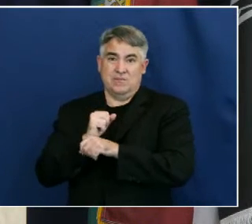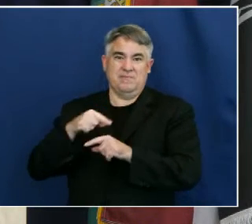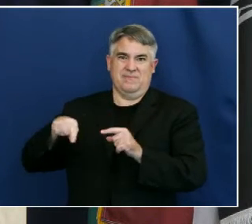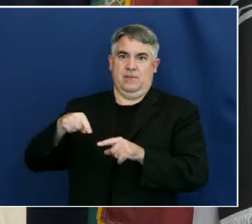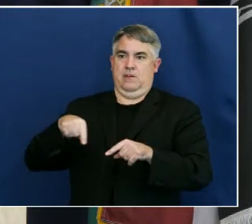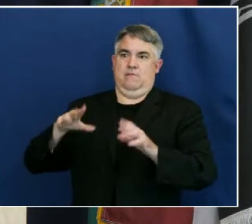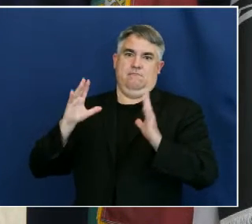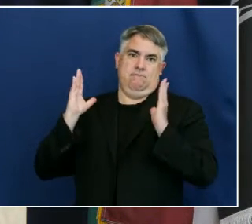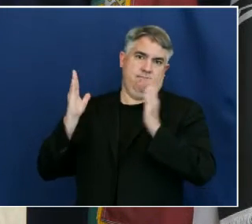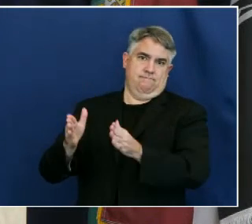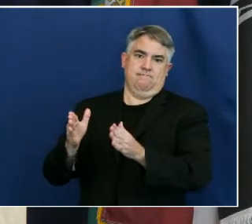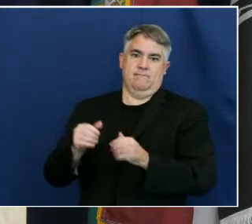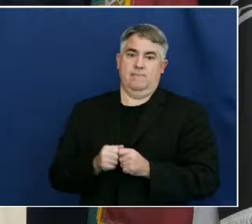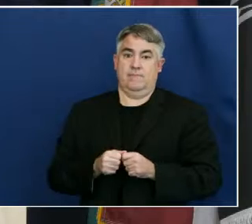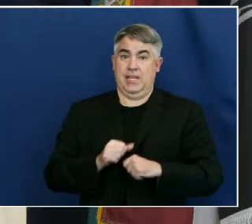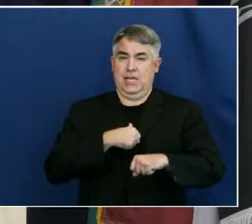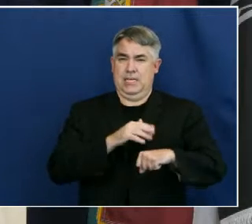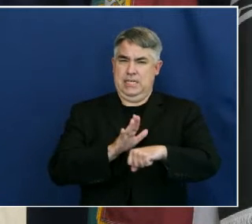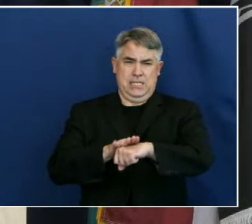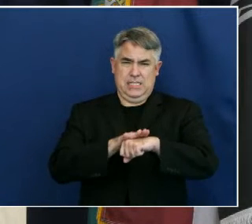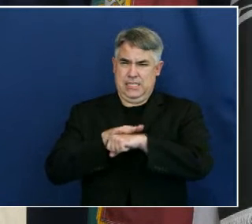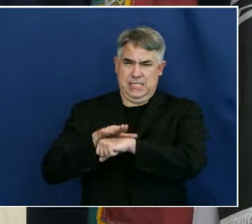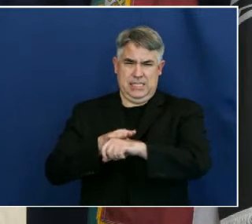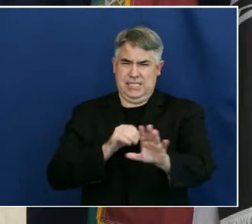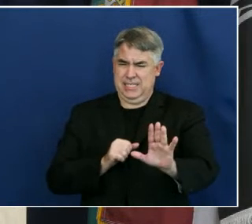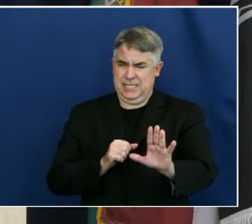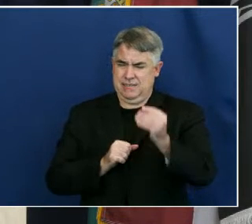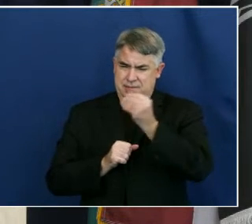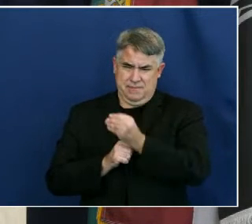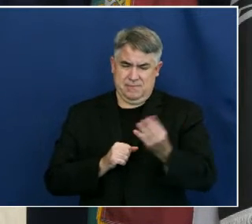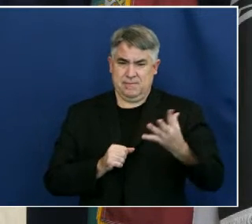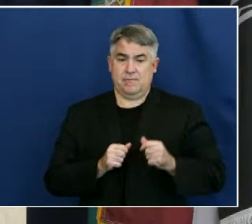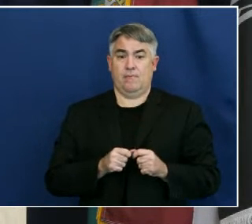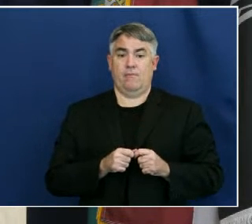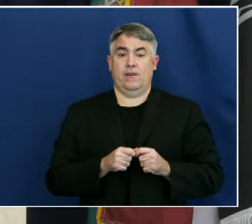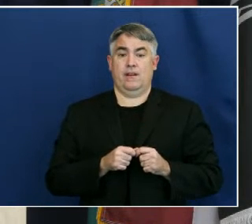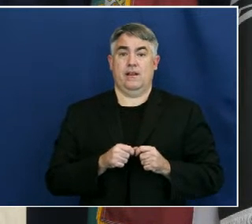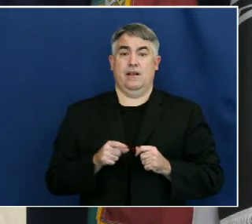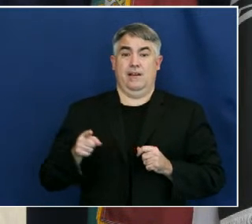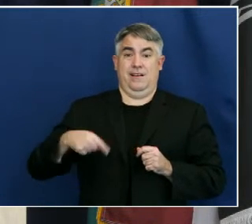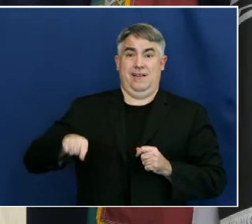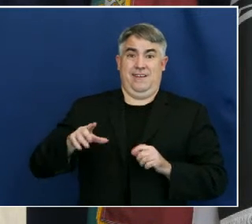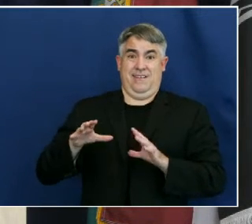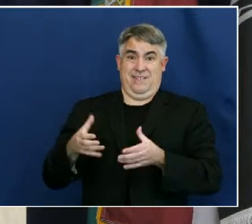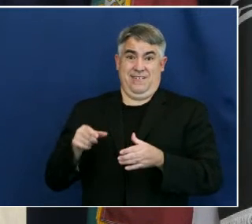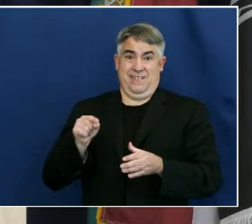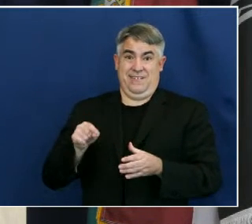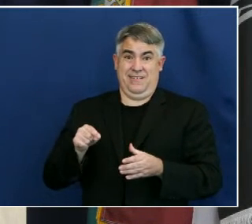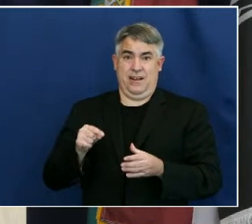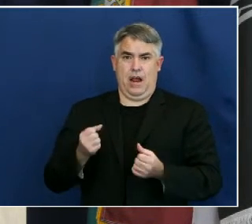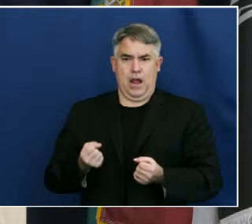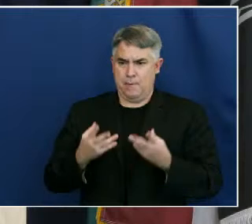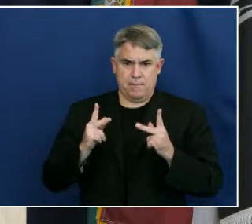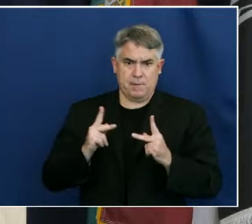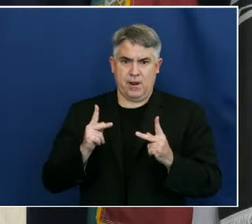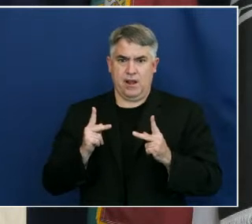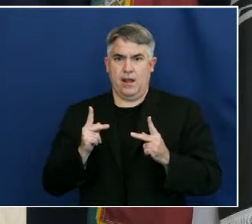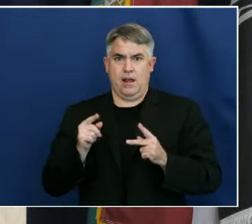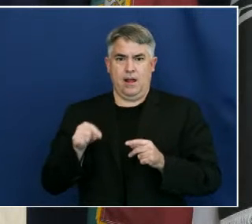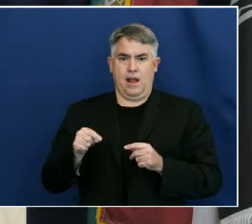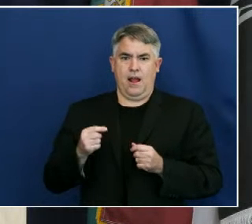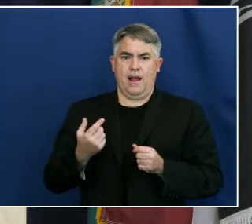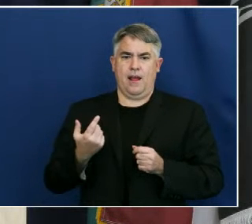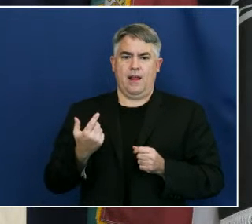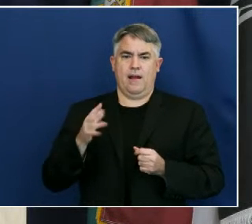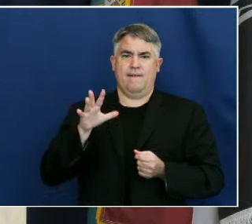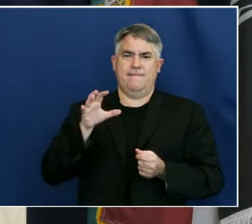do this and we take this next step, we will be opening up vaccines to about 500,000 San Diegans. Between these three